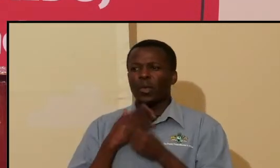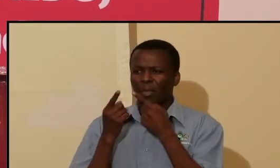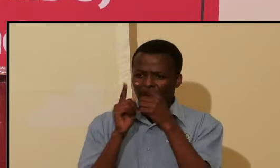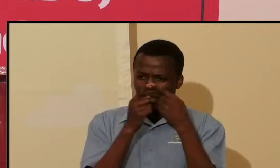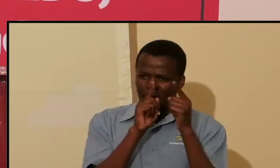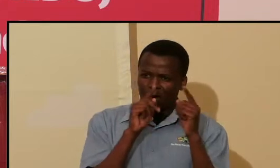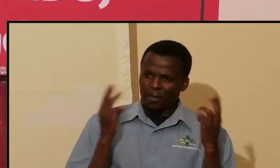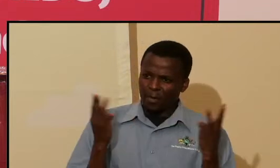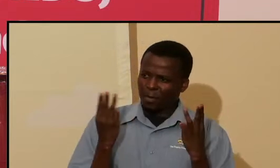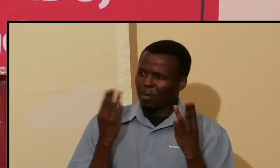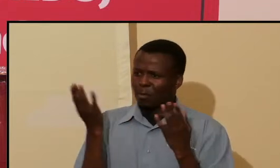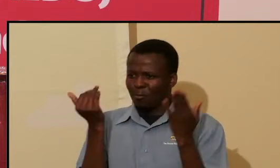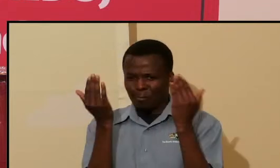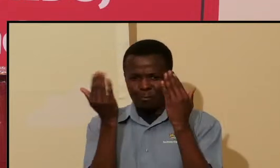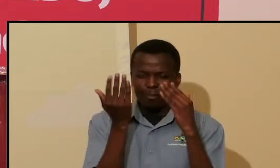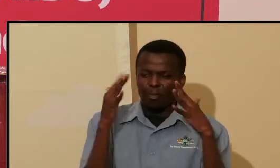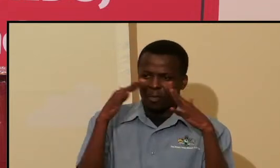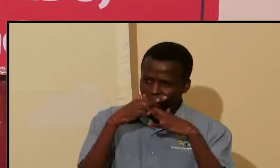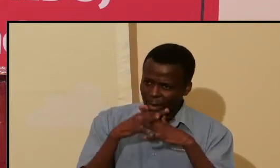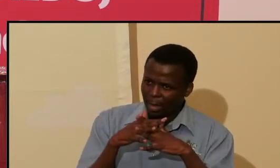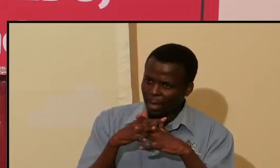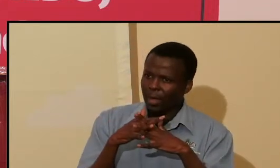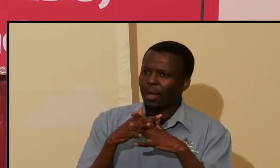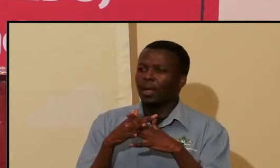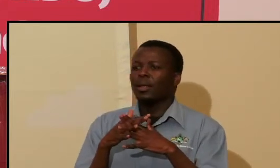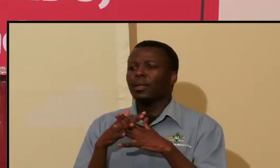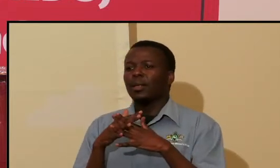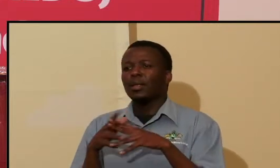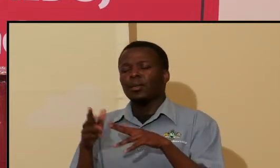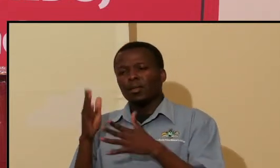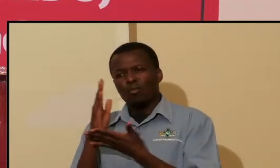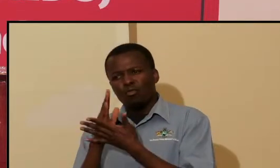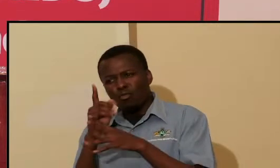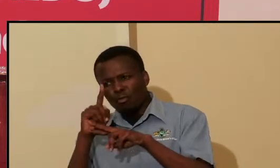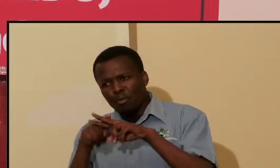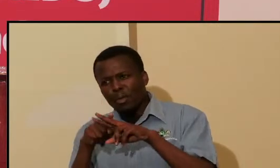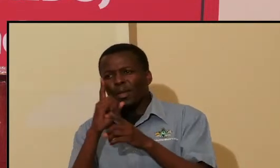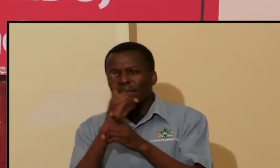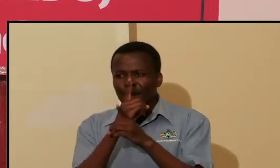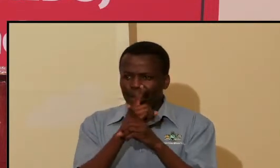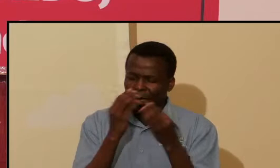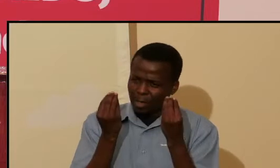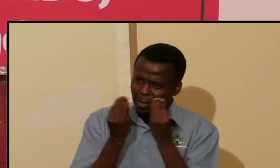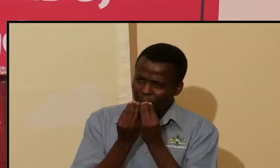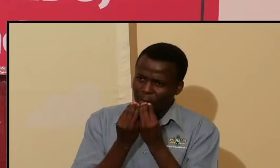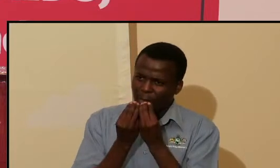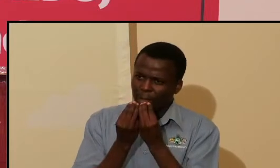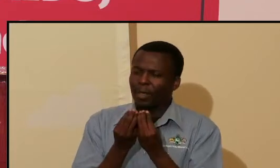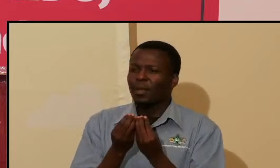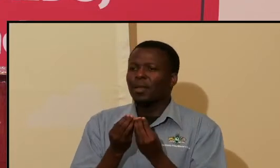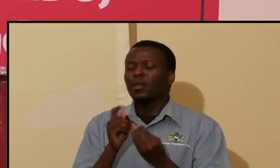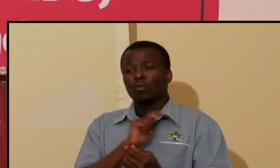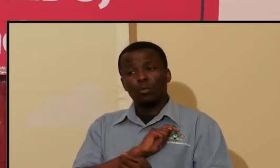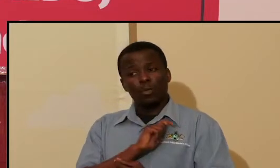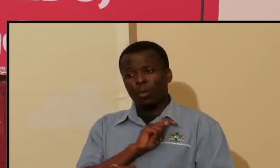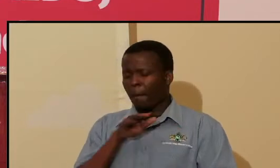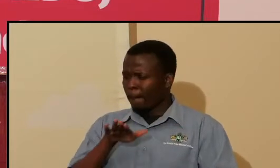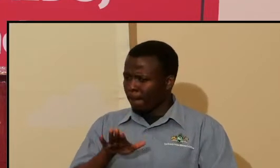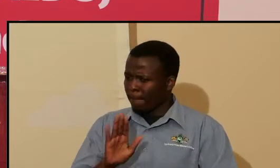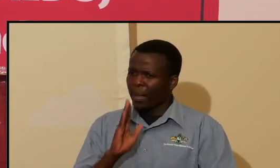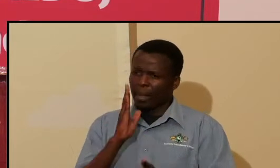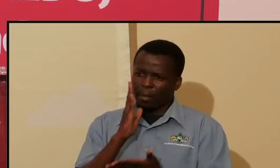society, you will know that ending AIDS is a reality, and ending AIDS is going to